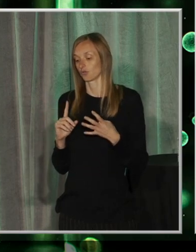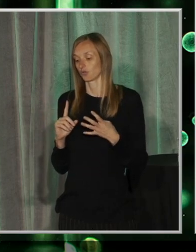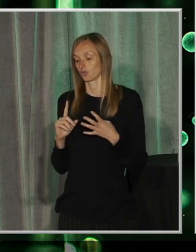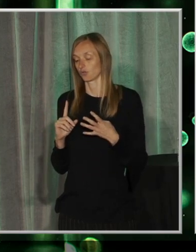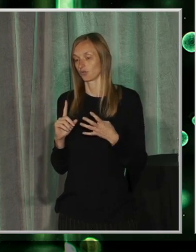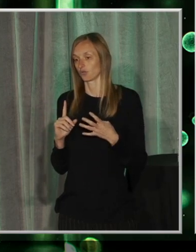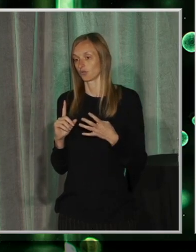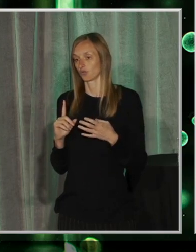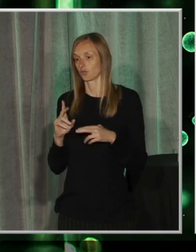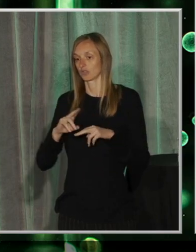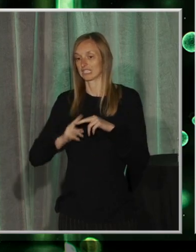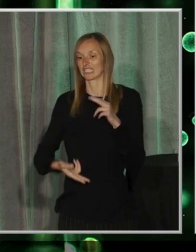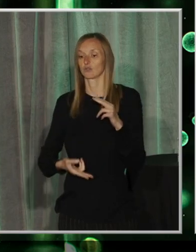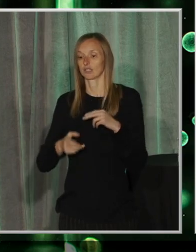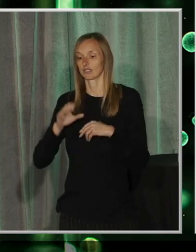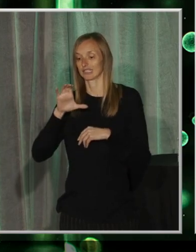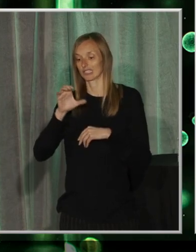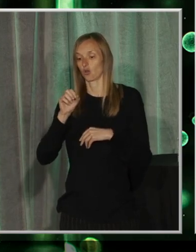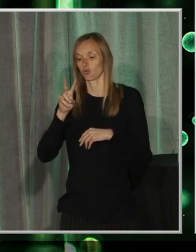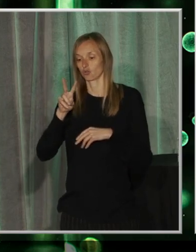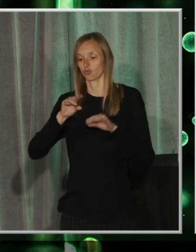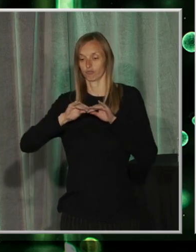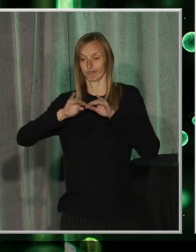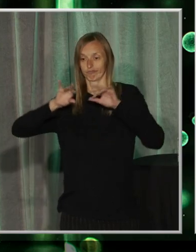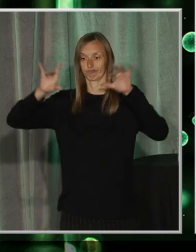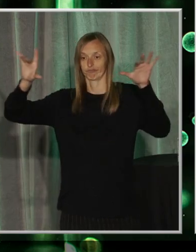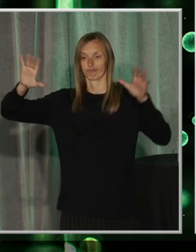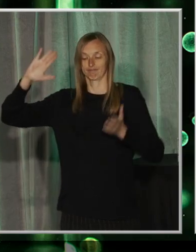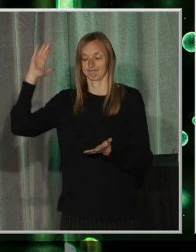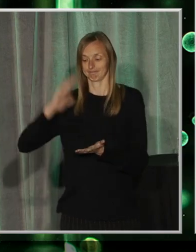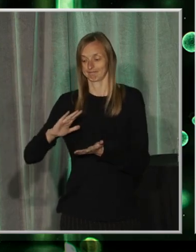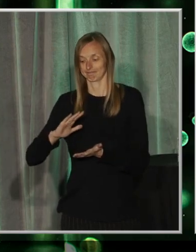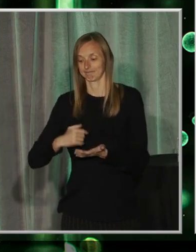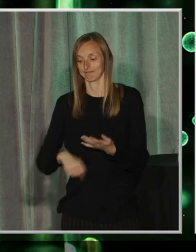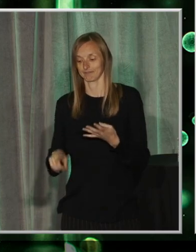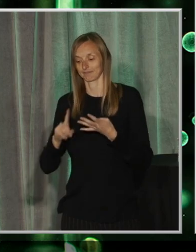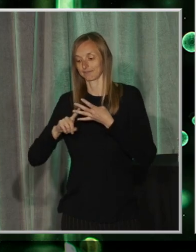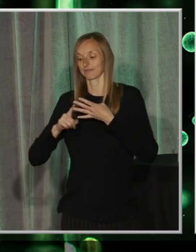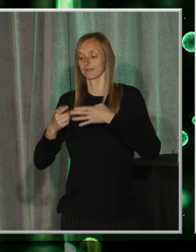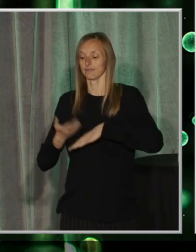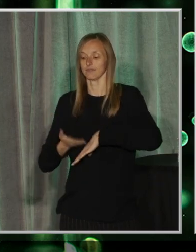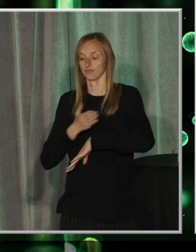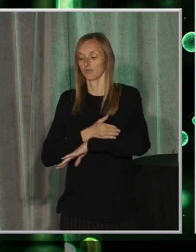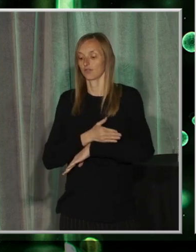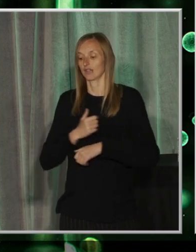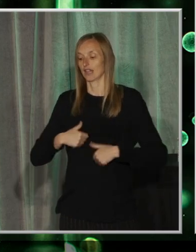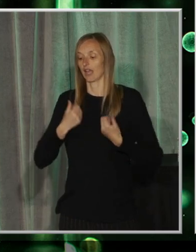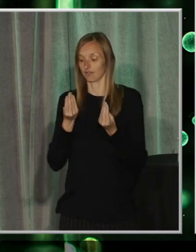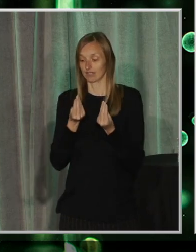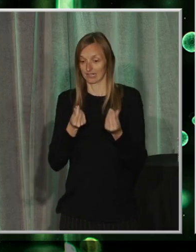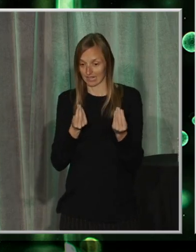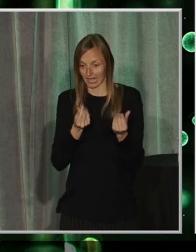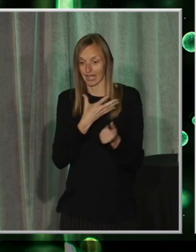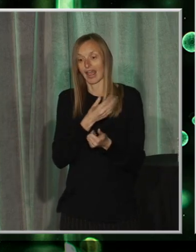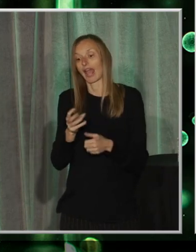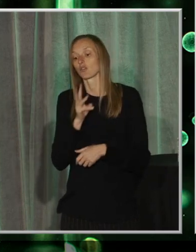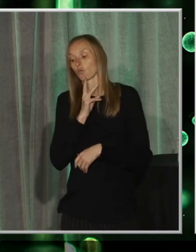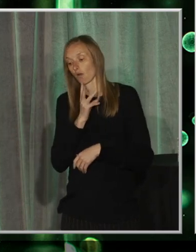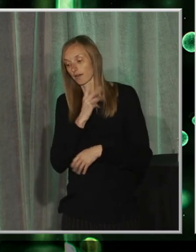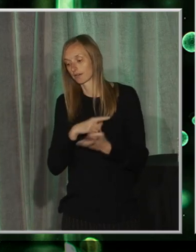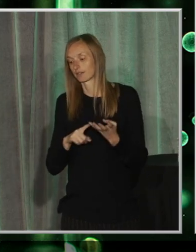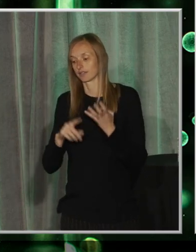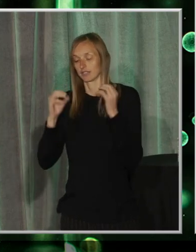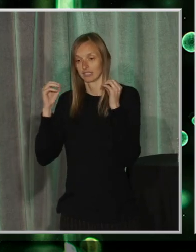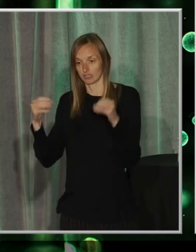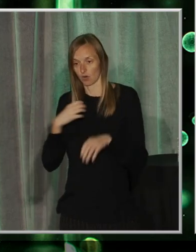decrease the emission of carbon dioxide in the atmosphere. We'll improve life on land and life in water, zero